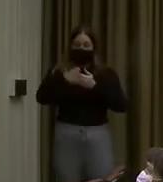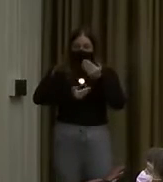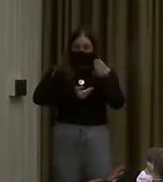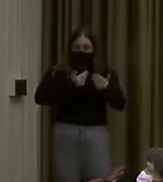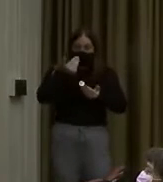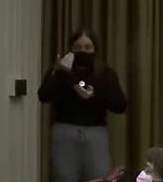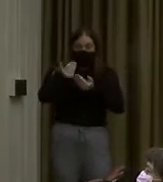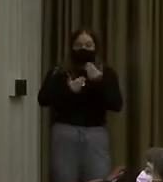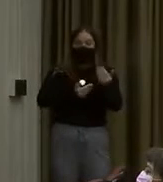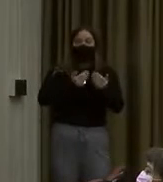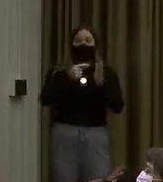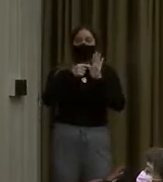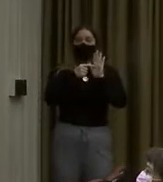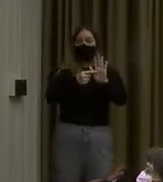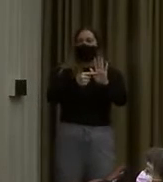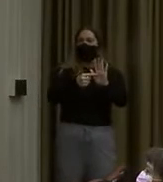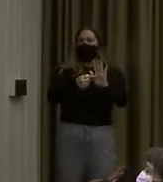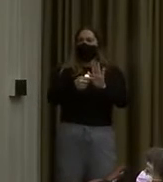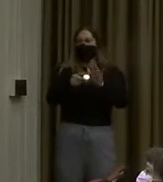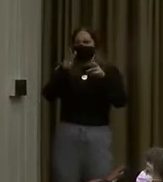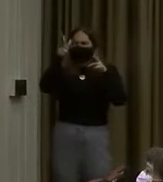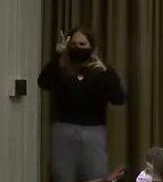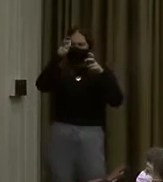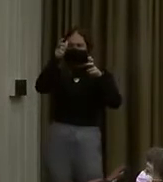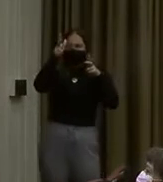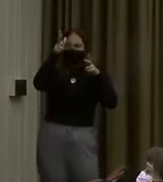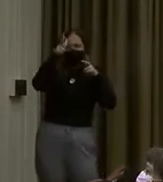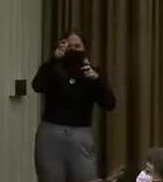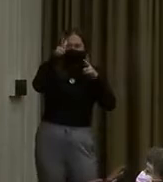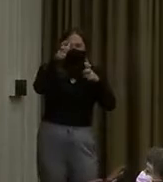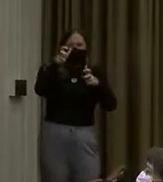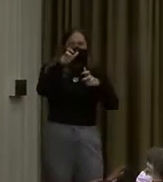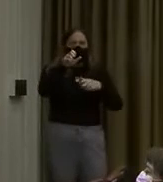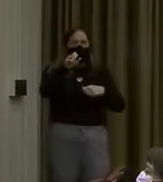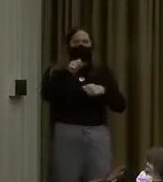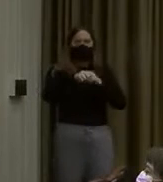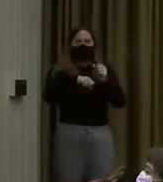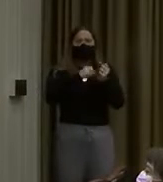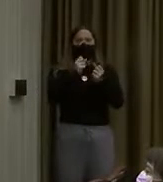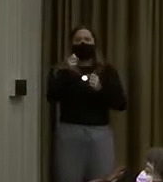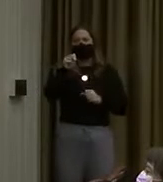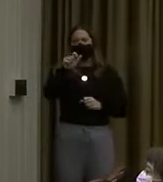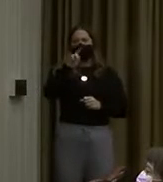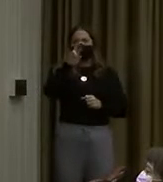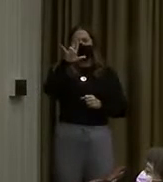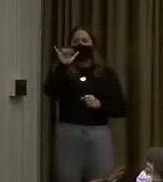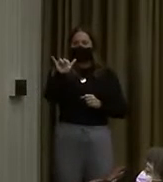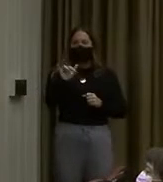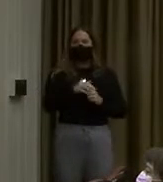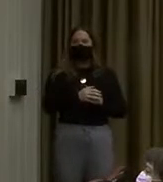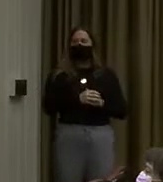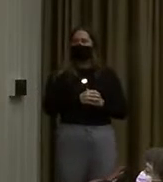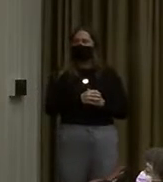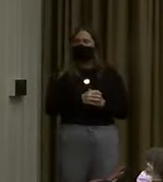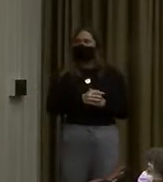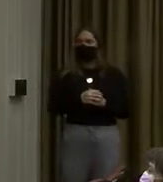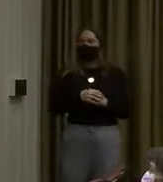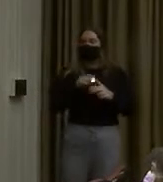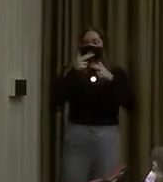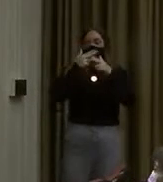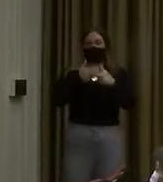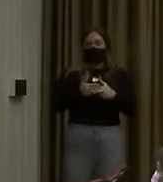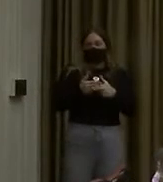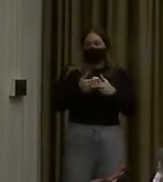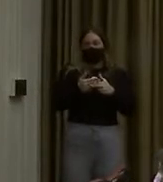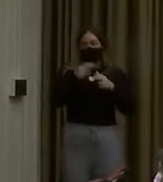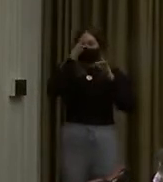their efforts to show how evil this institution of slavery was, the business interests, or what I call the commercial determinants of